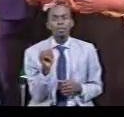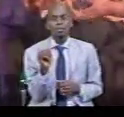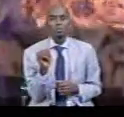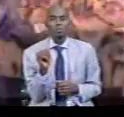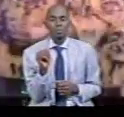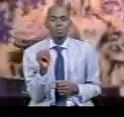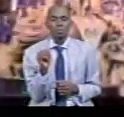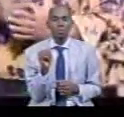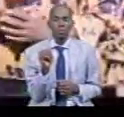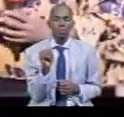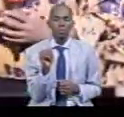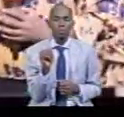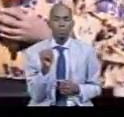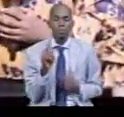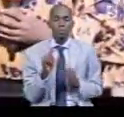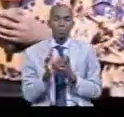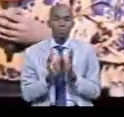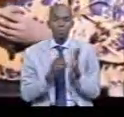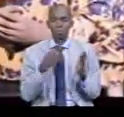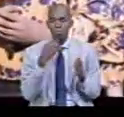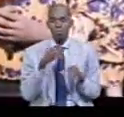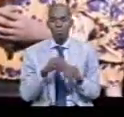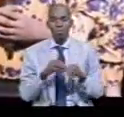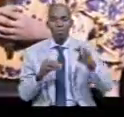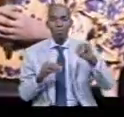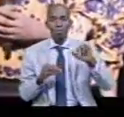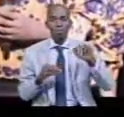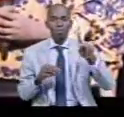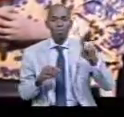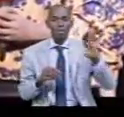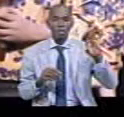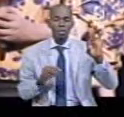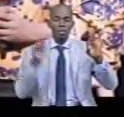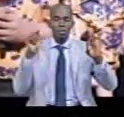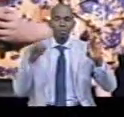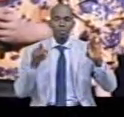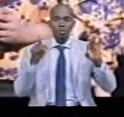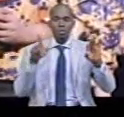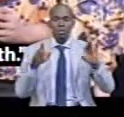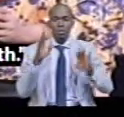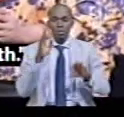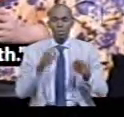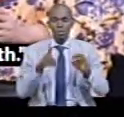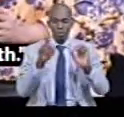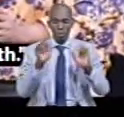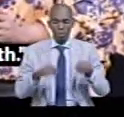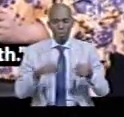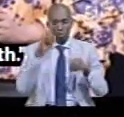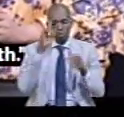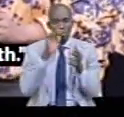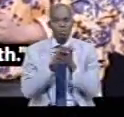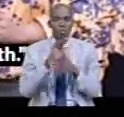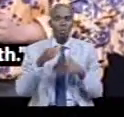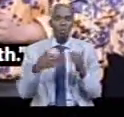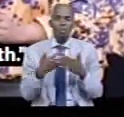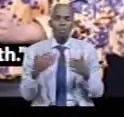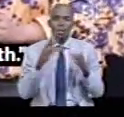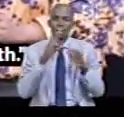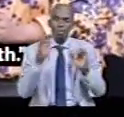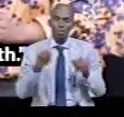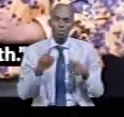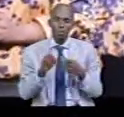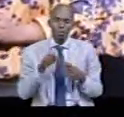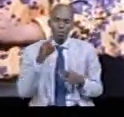The scripture says in Mark chapter 9 verse 23, if thou canst believe, all things are possible to him